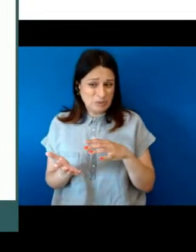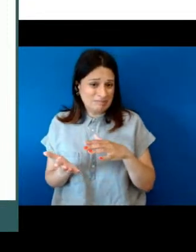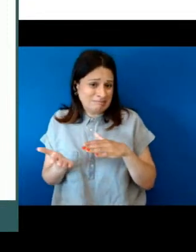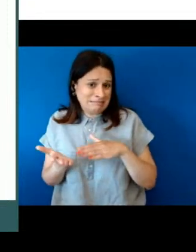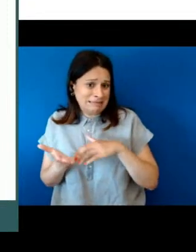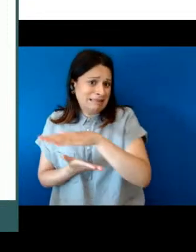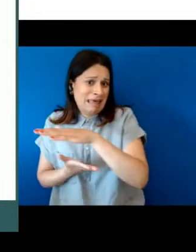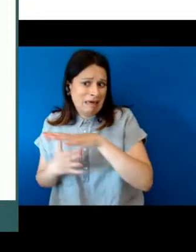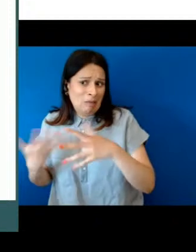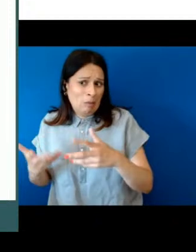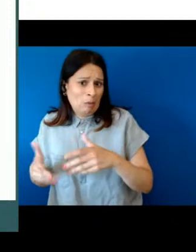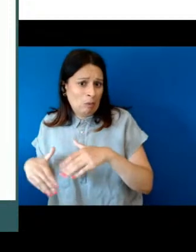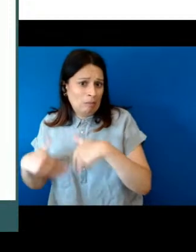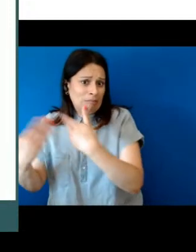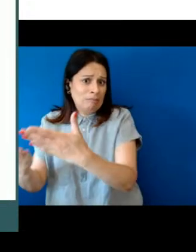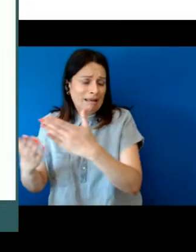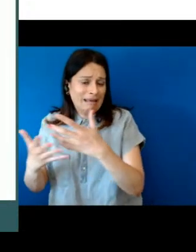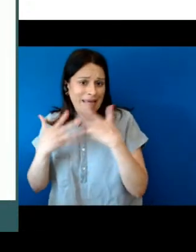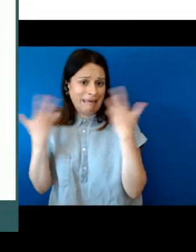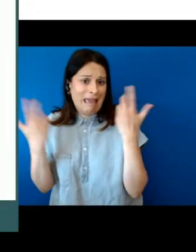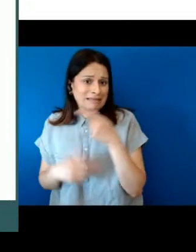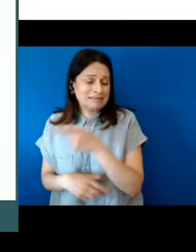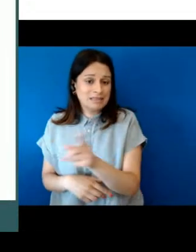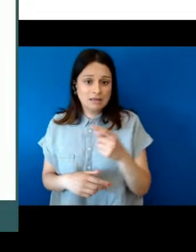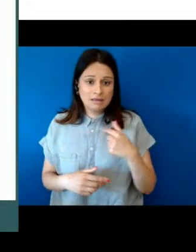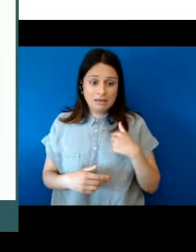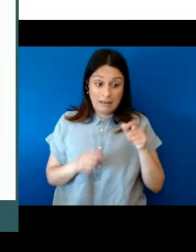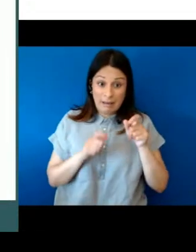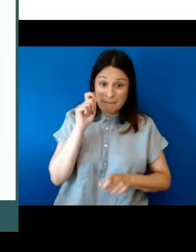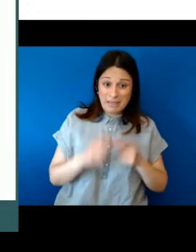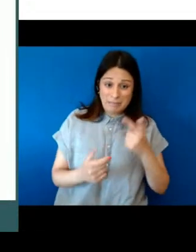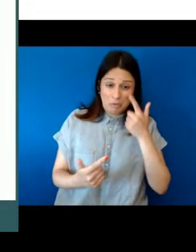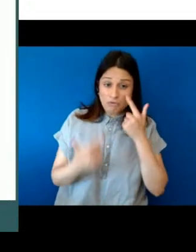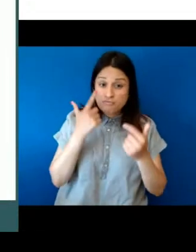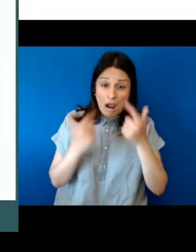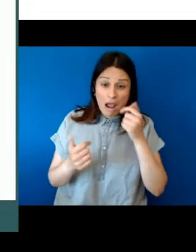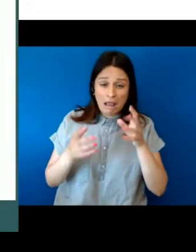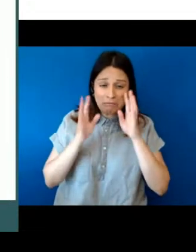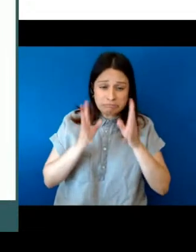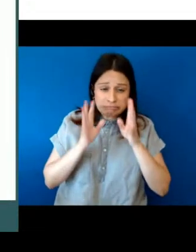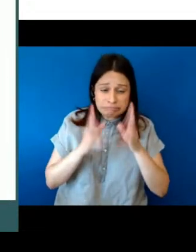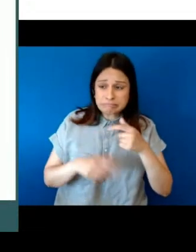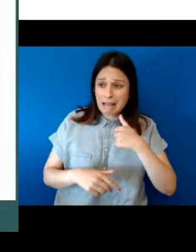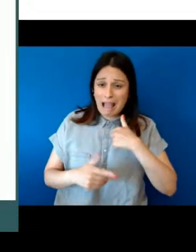that I've seen in our clinic just crying their eyes out after that advice,